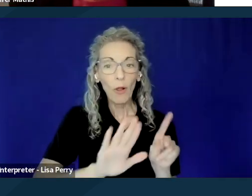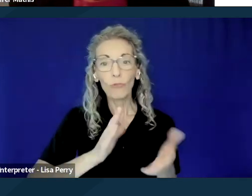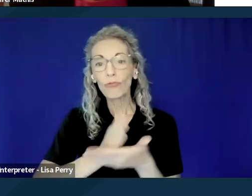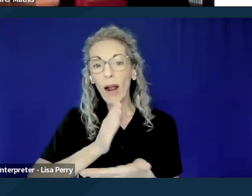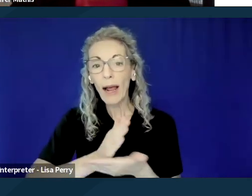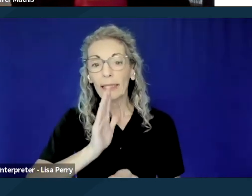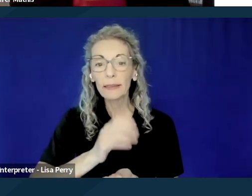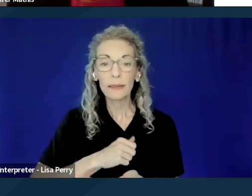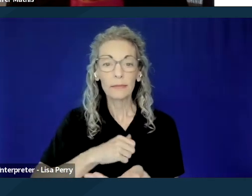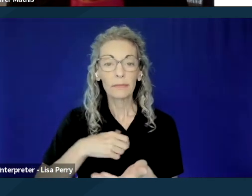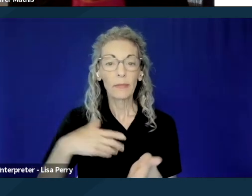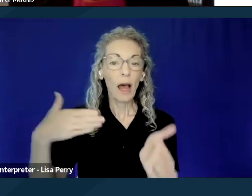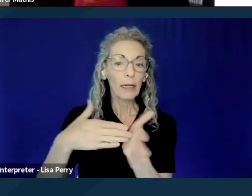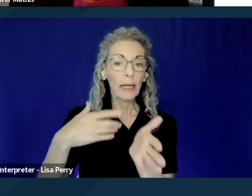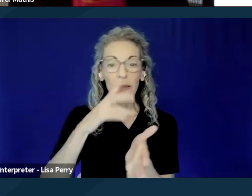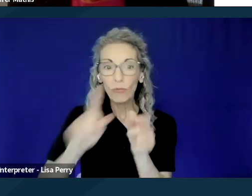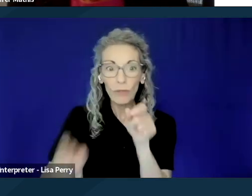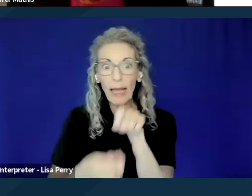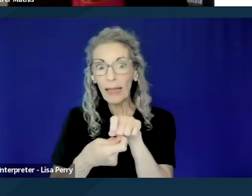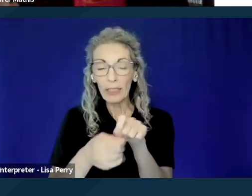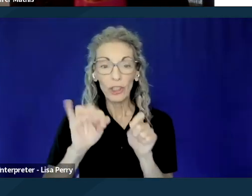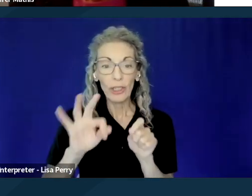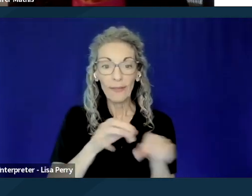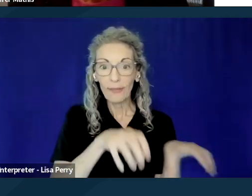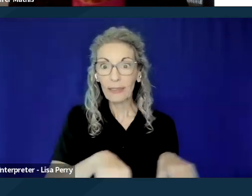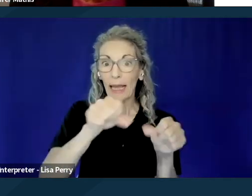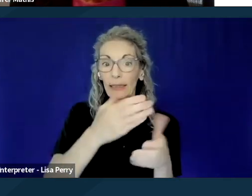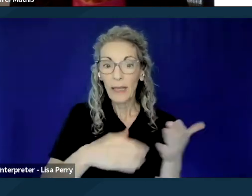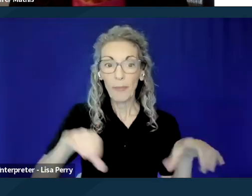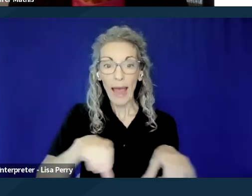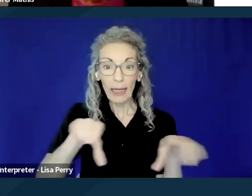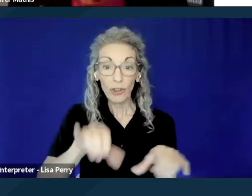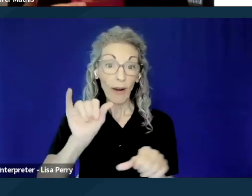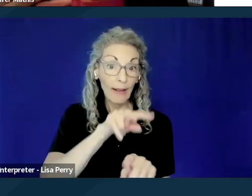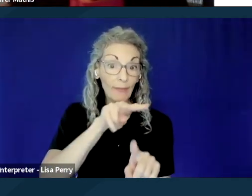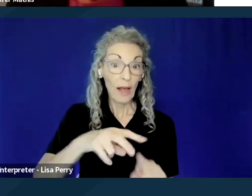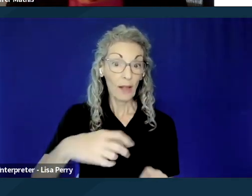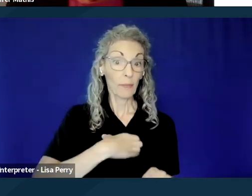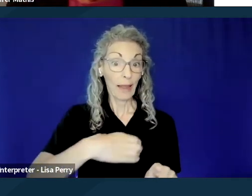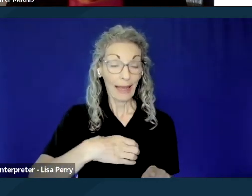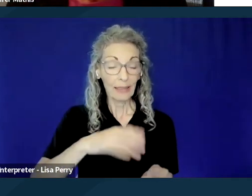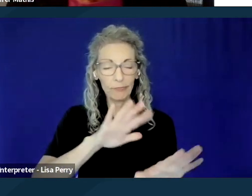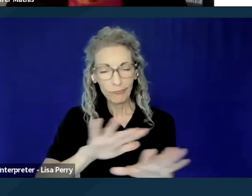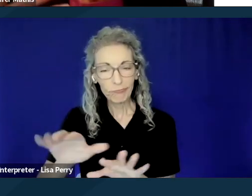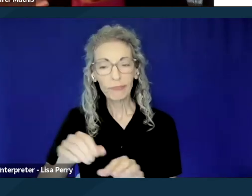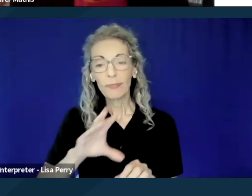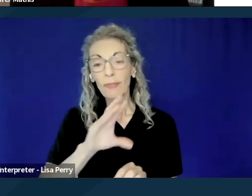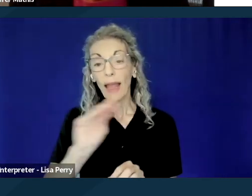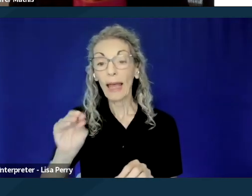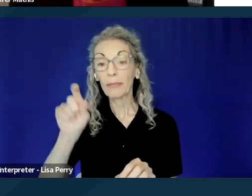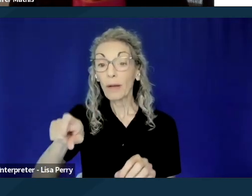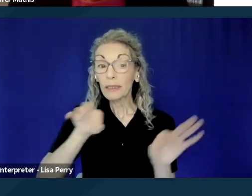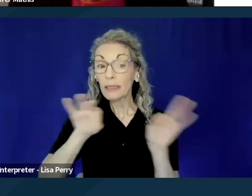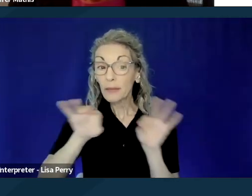against retaliation from taking certain actions, filing a complaint, etc., and explaining